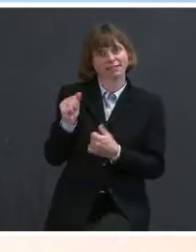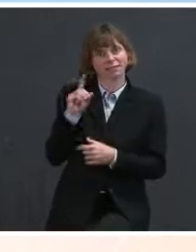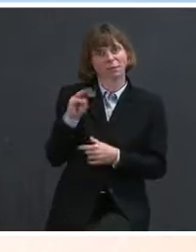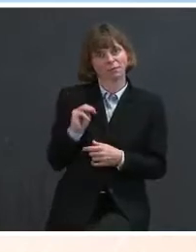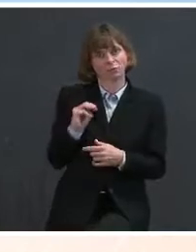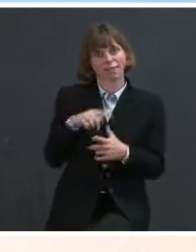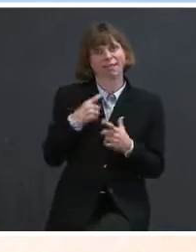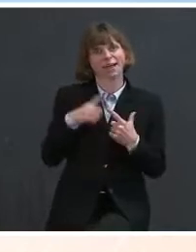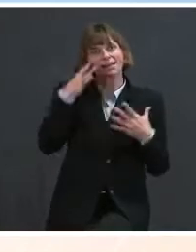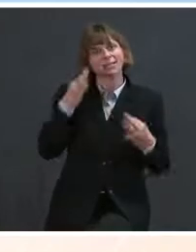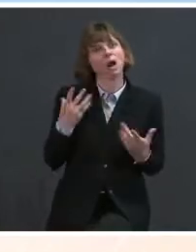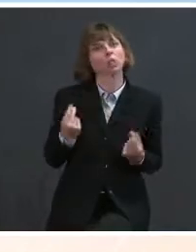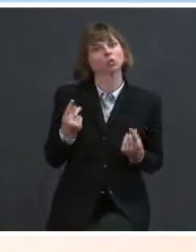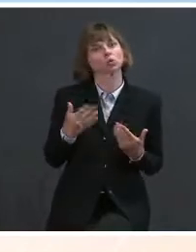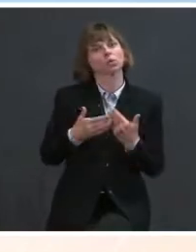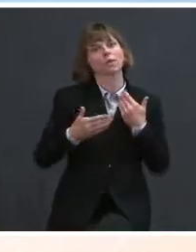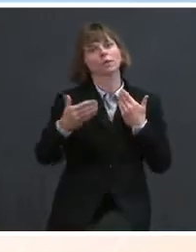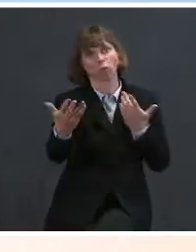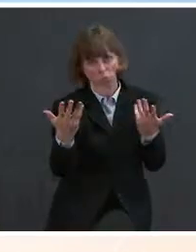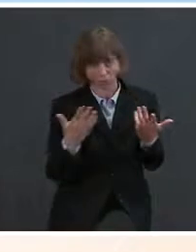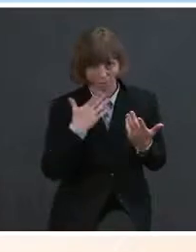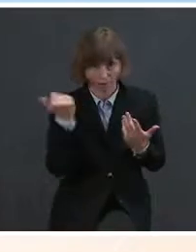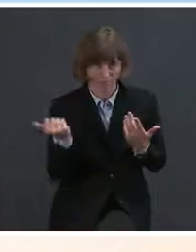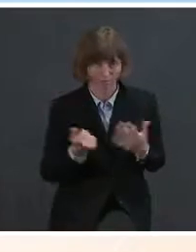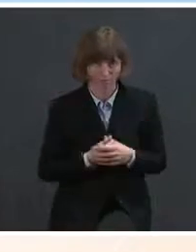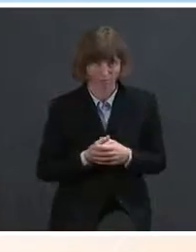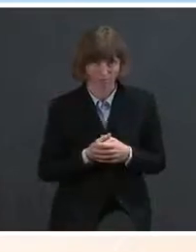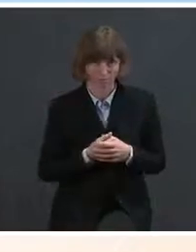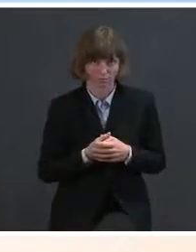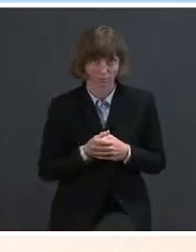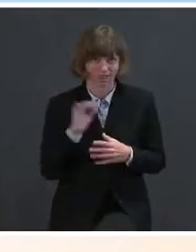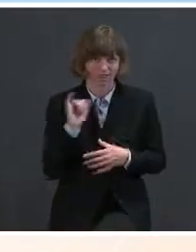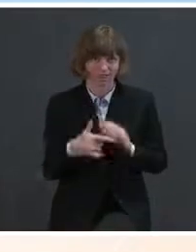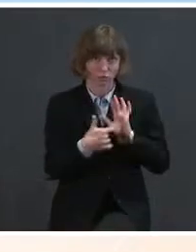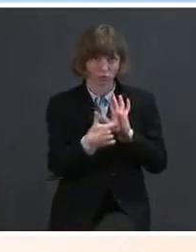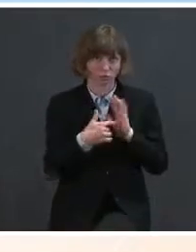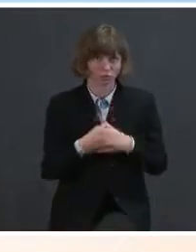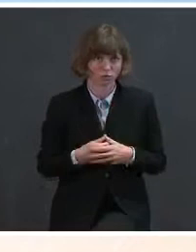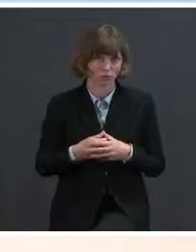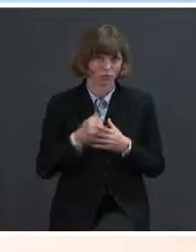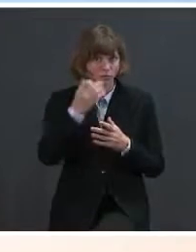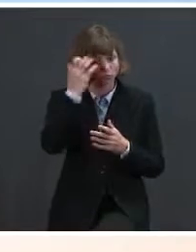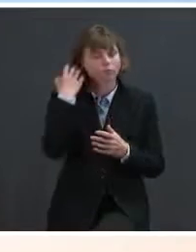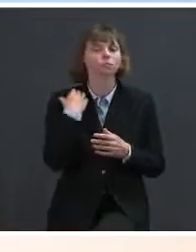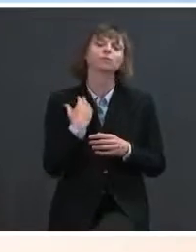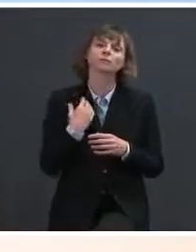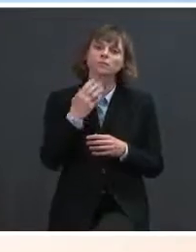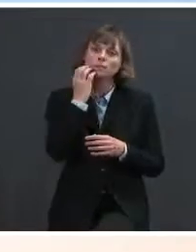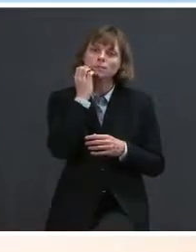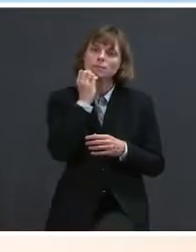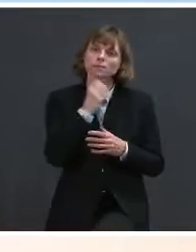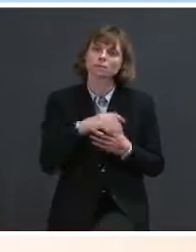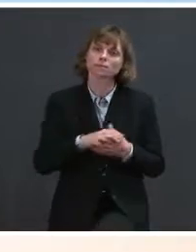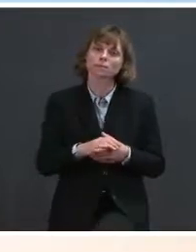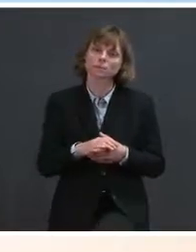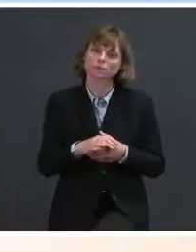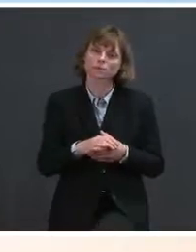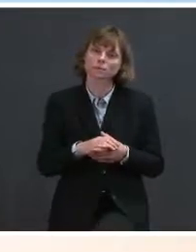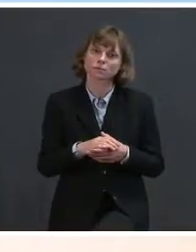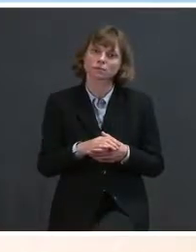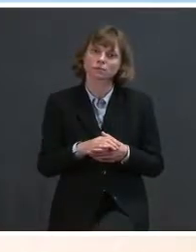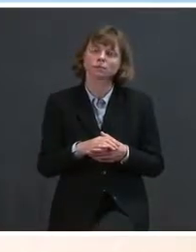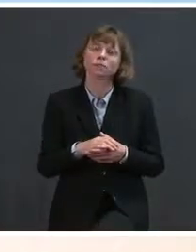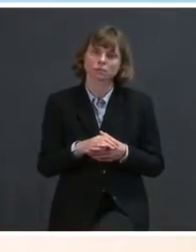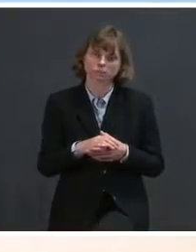it moving forward. So that's what it's a reflection of. Okay, go ahead. Thanks, Jen. One on vaccine hesitancy and one on gun control.